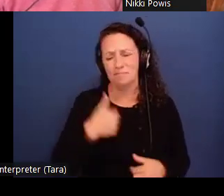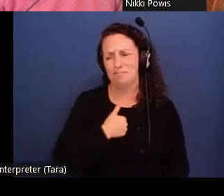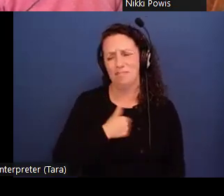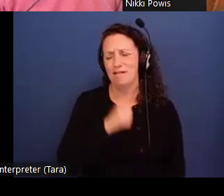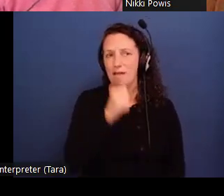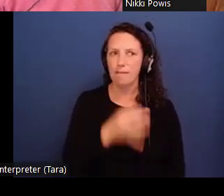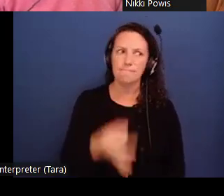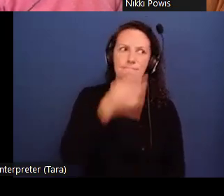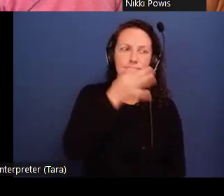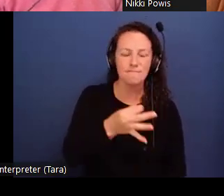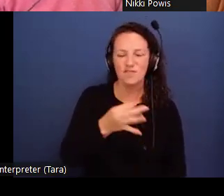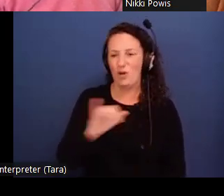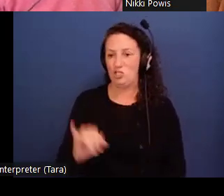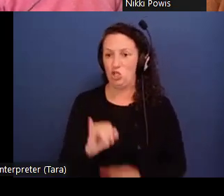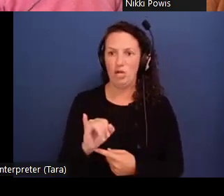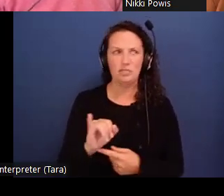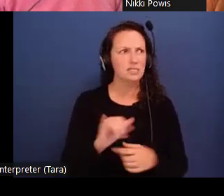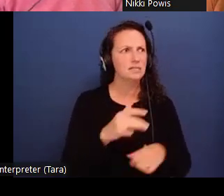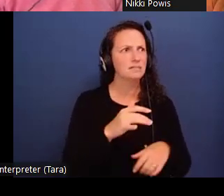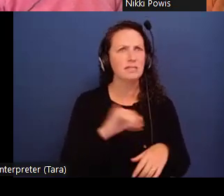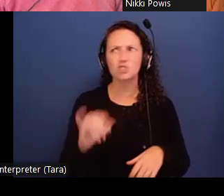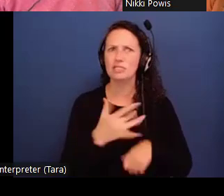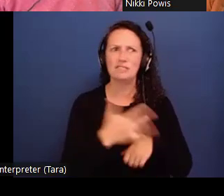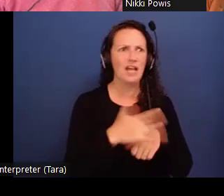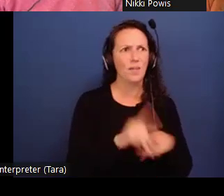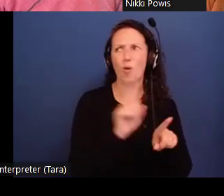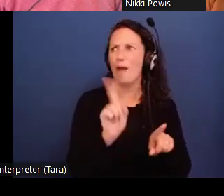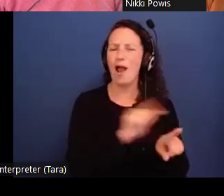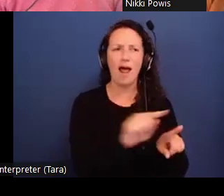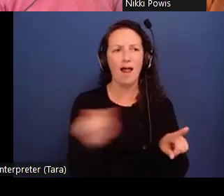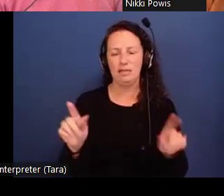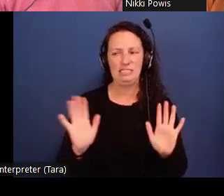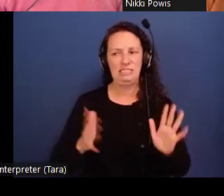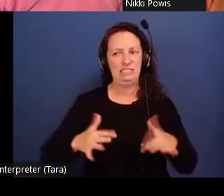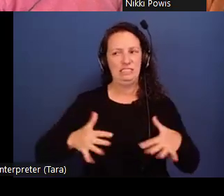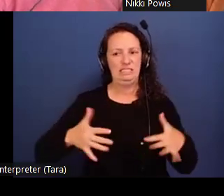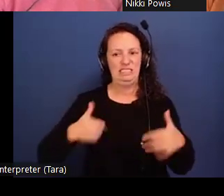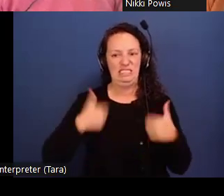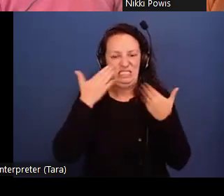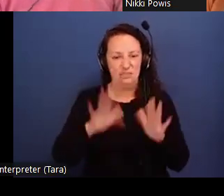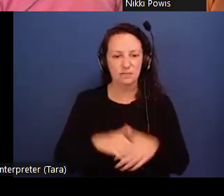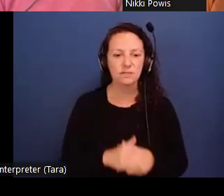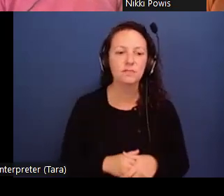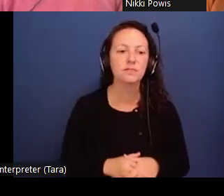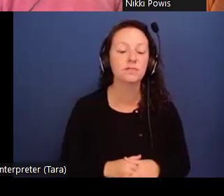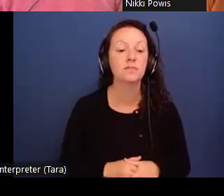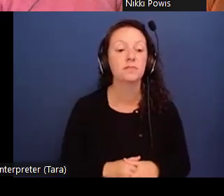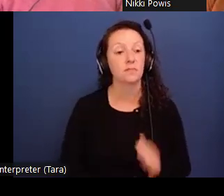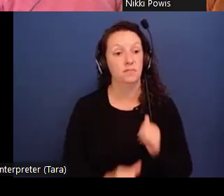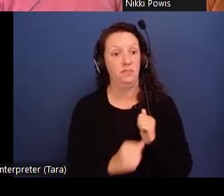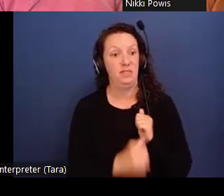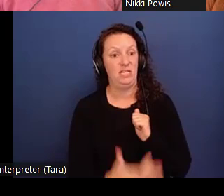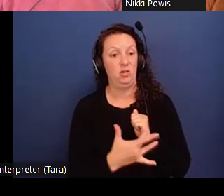you might go to get it. So I can't answer that one very well. And then as far as assistive technology,